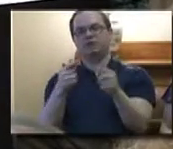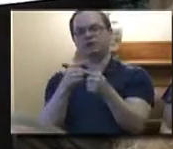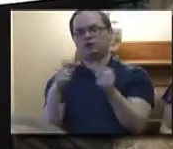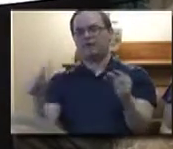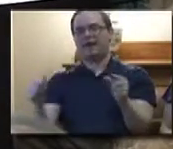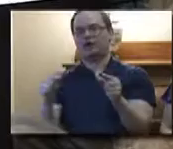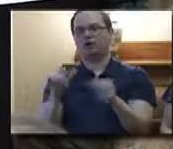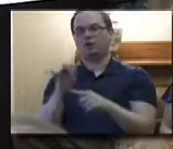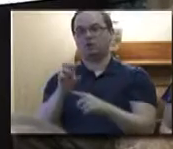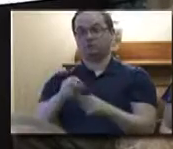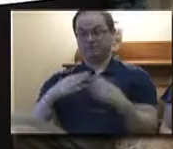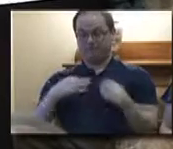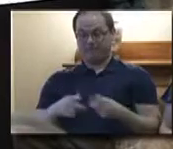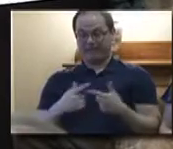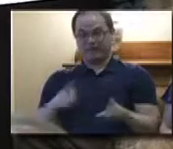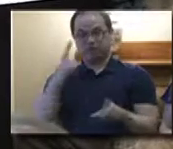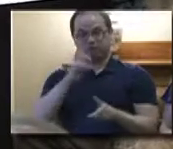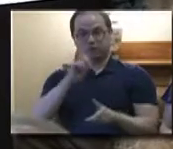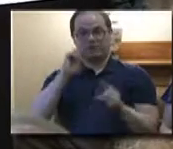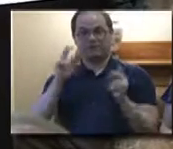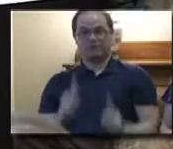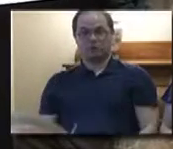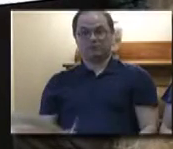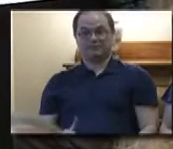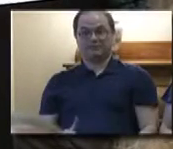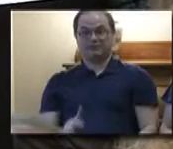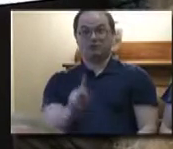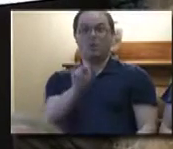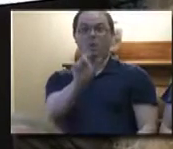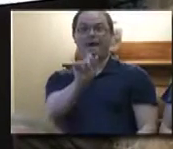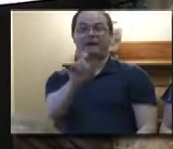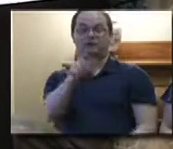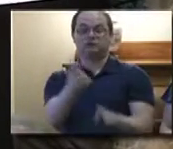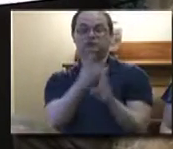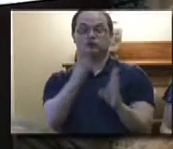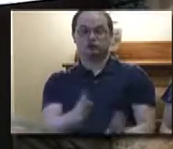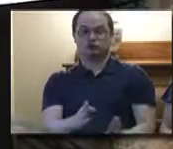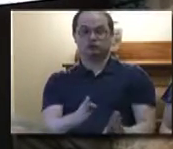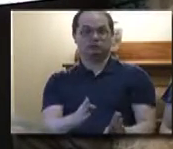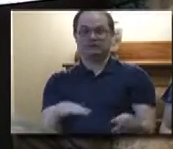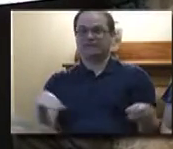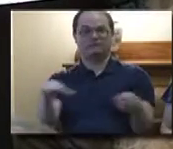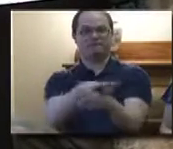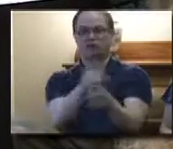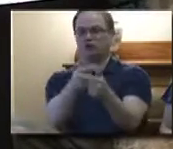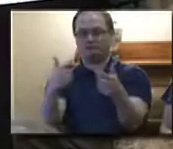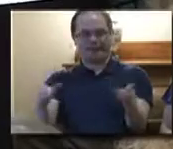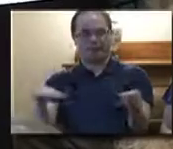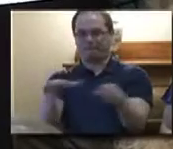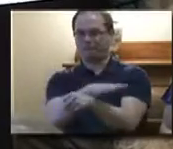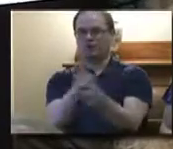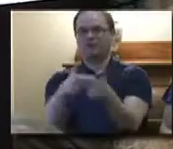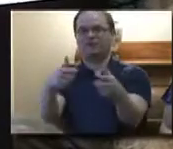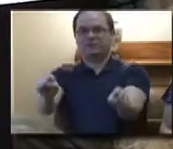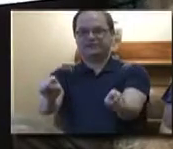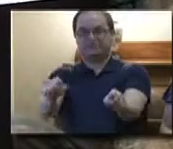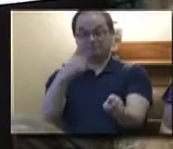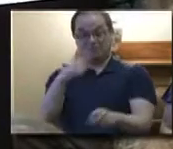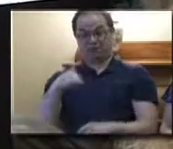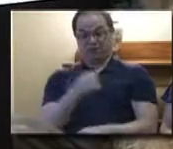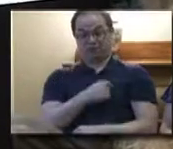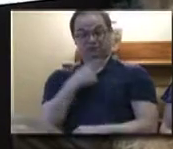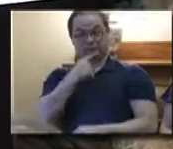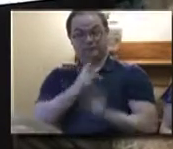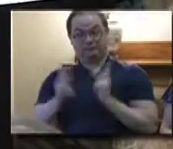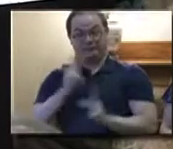So body language for a deaf person, an ASL user, is grammatical and linguistic, whereas body language for